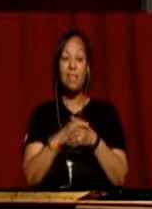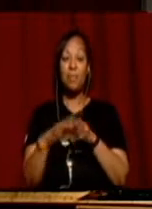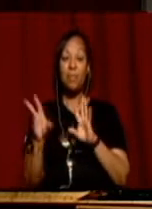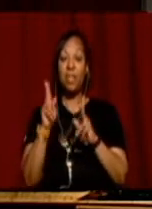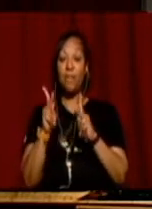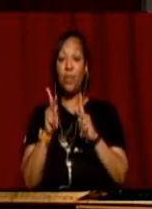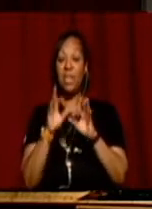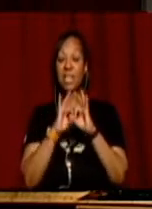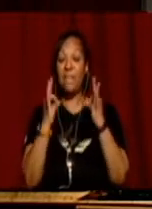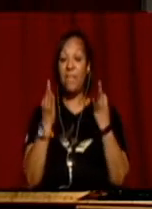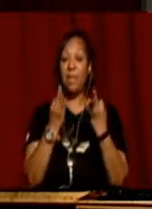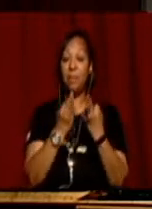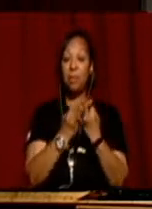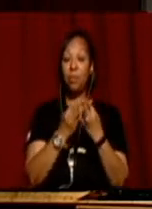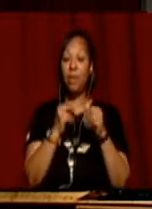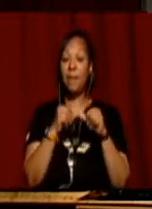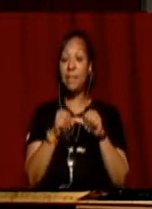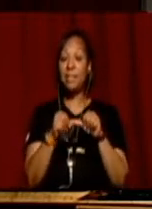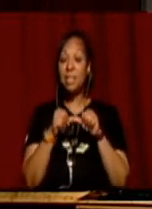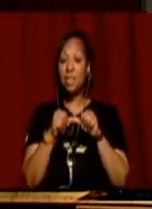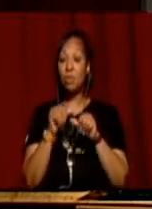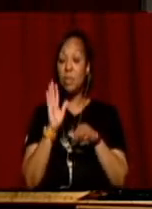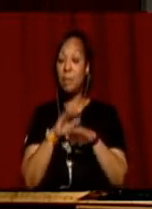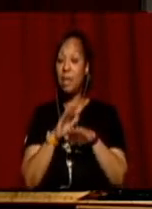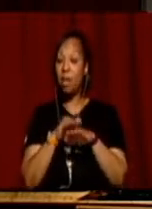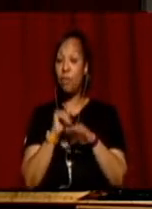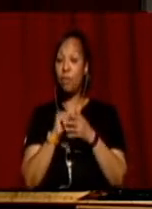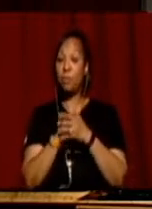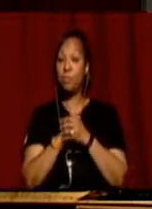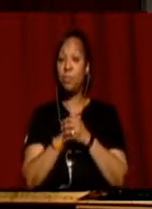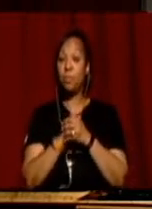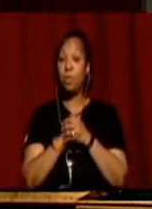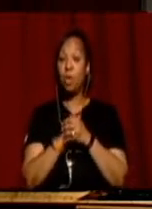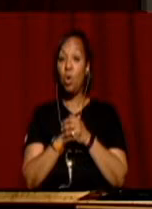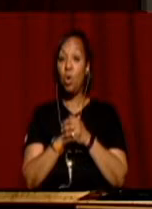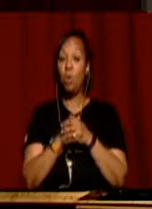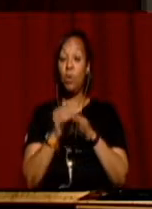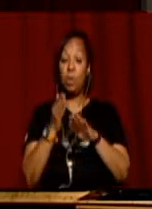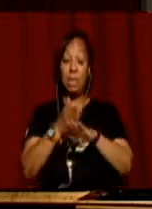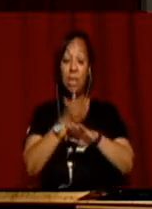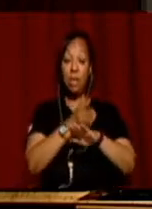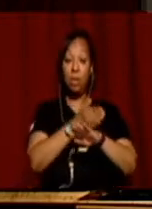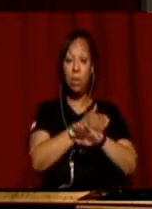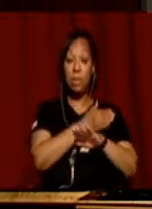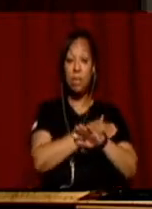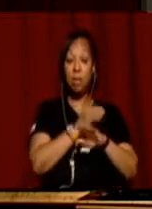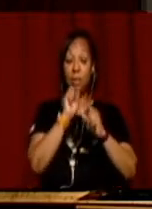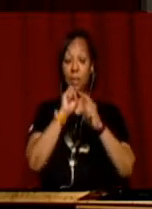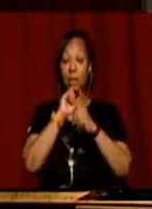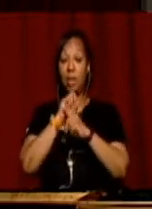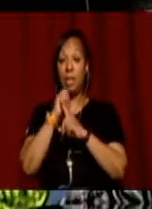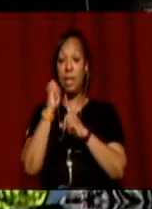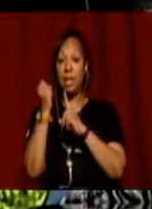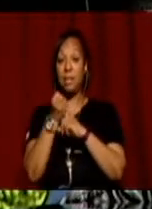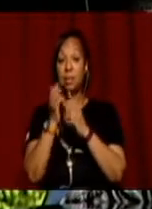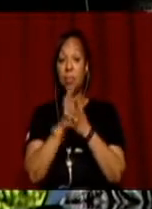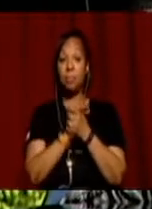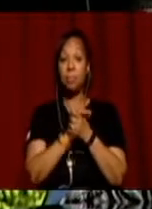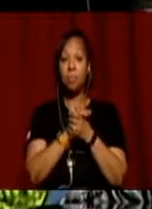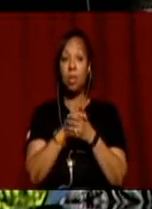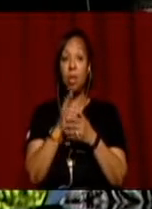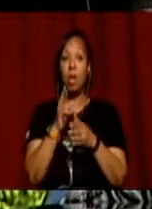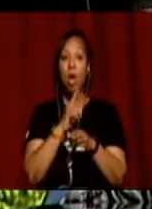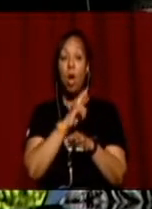and family again, but we have to continue to be careful. Otherwise, we're going to see a dramatic increase in the number of cases. Rod, give us